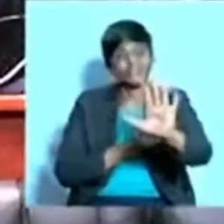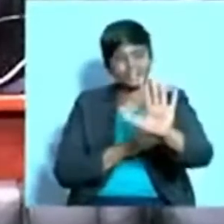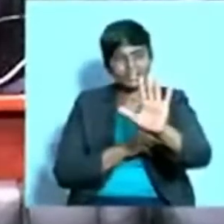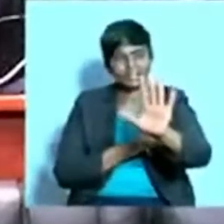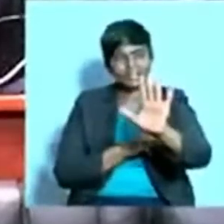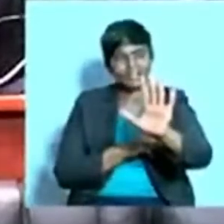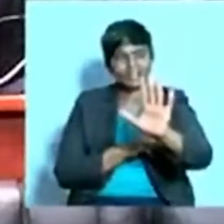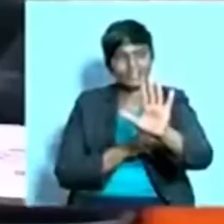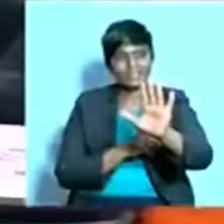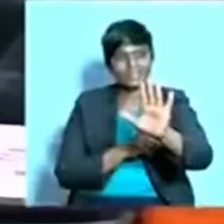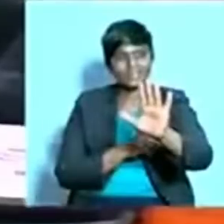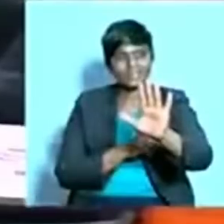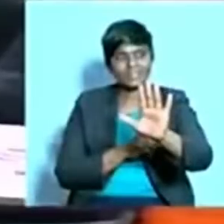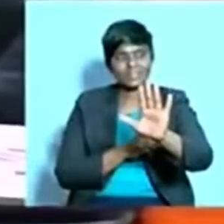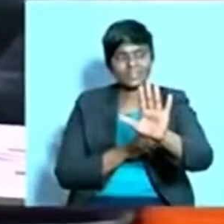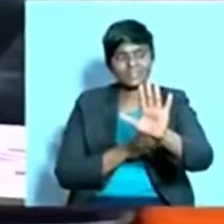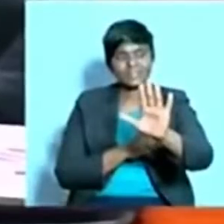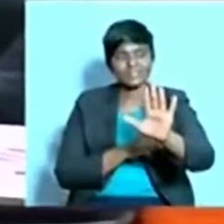Order, honorable members.